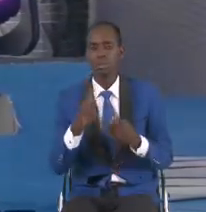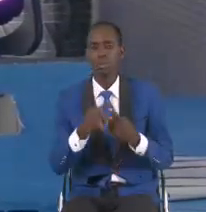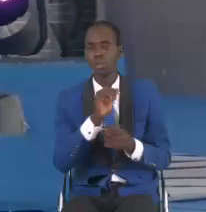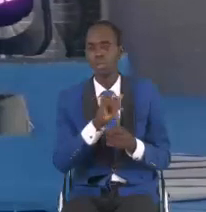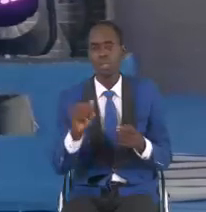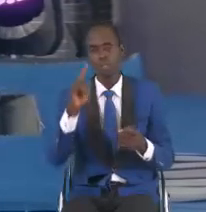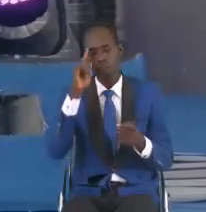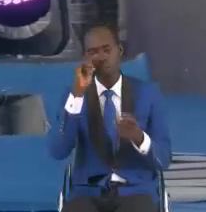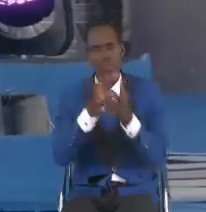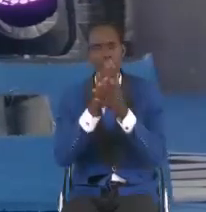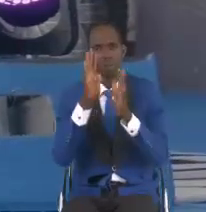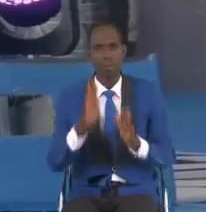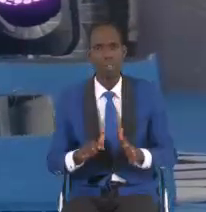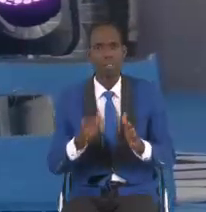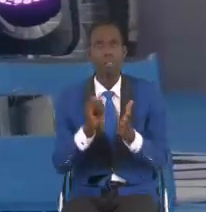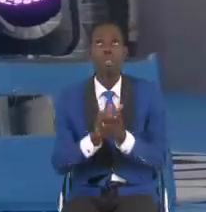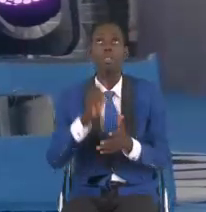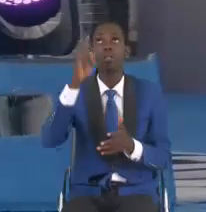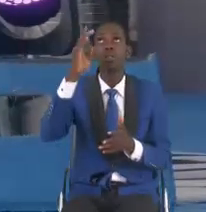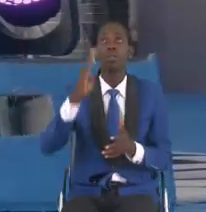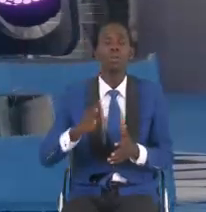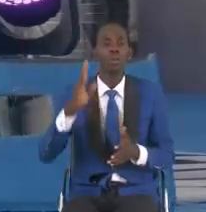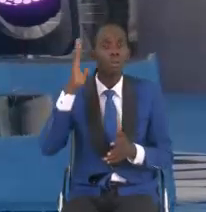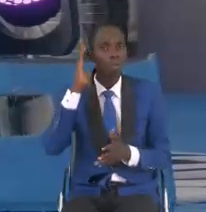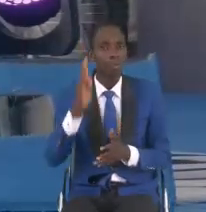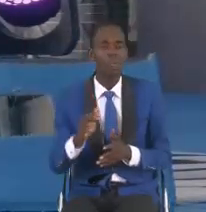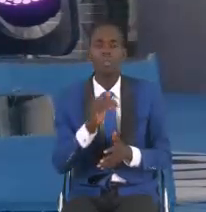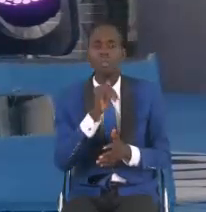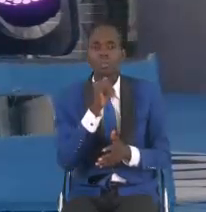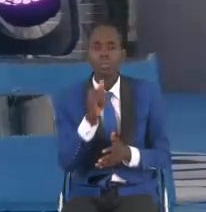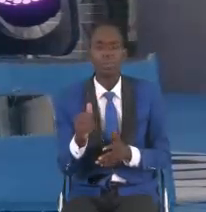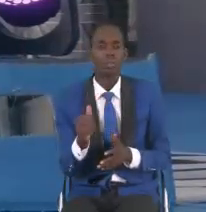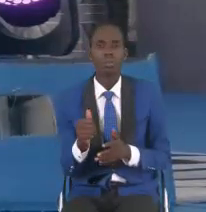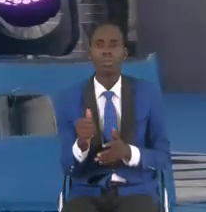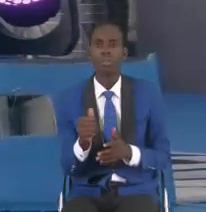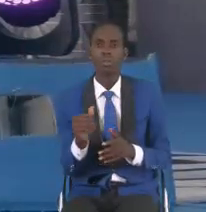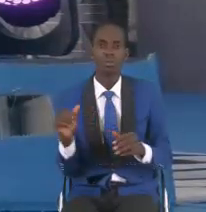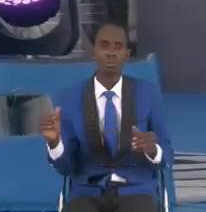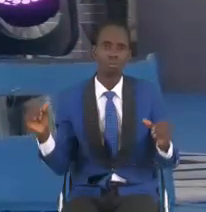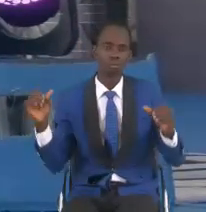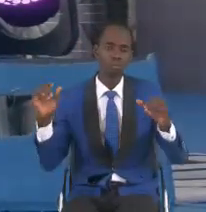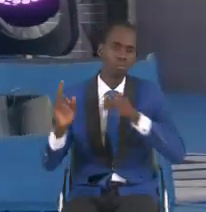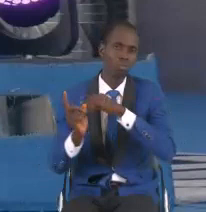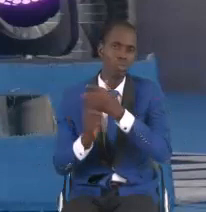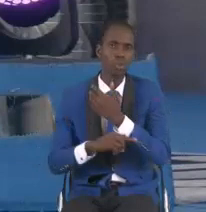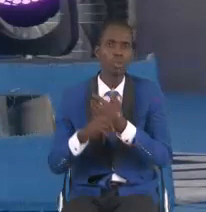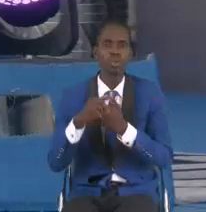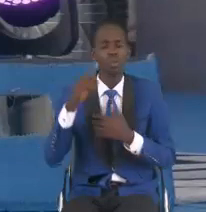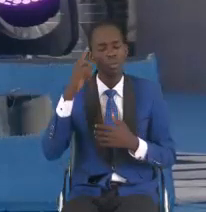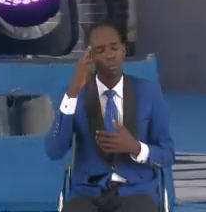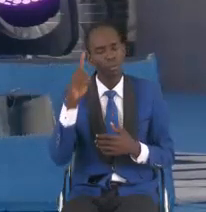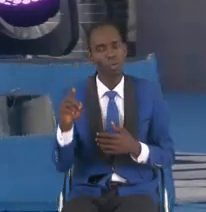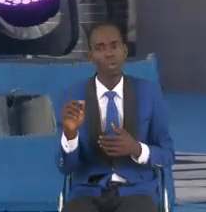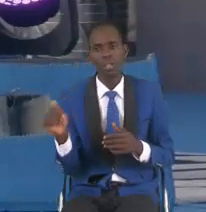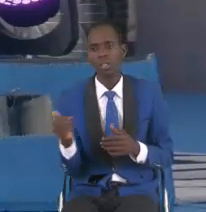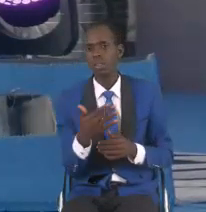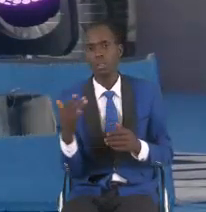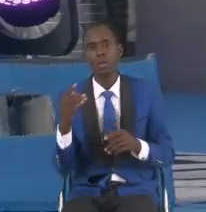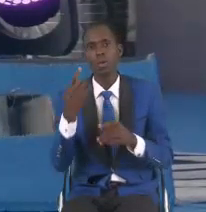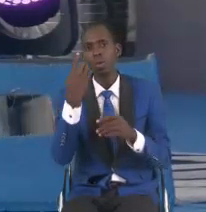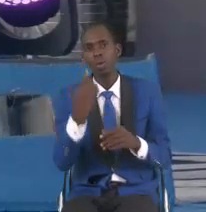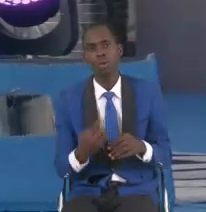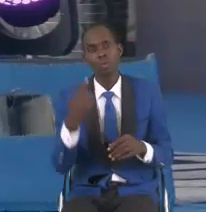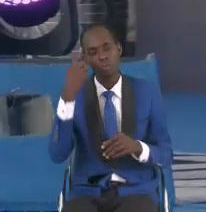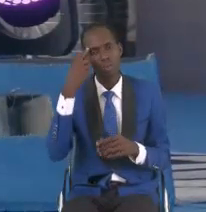that God will not condemn you for anything, only for the sin of not